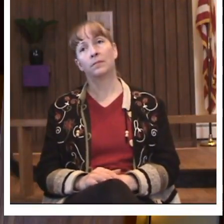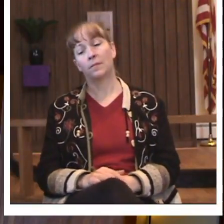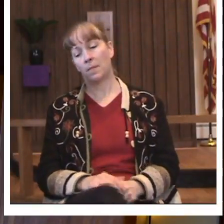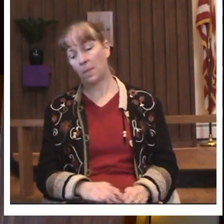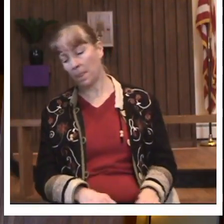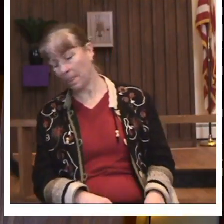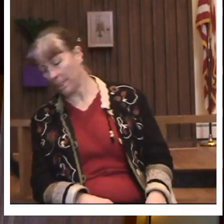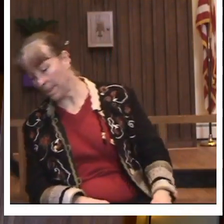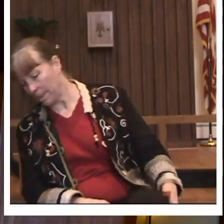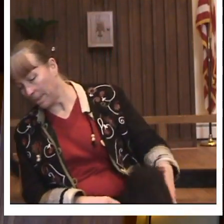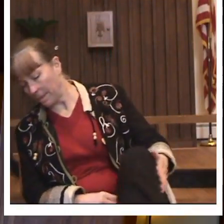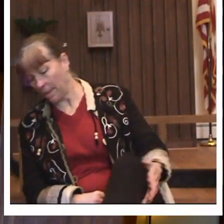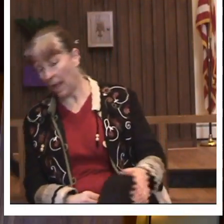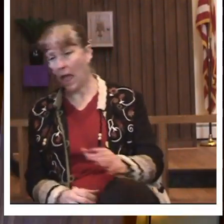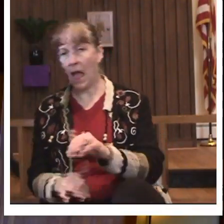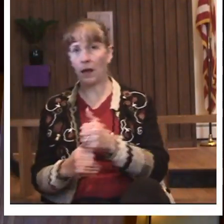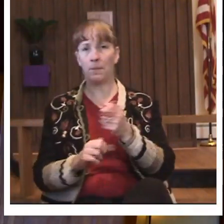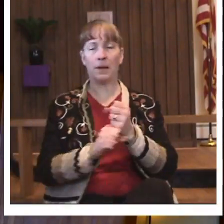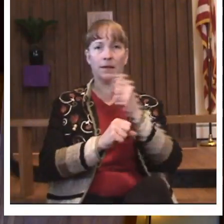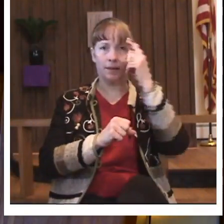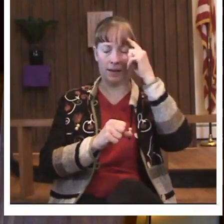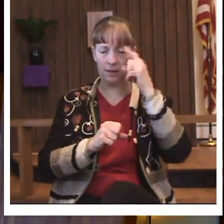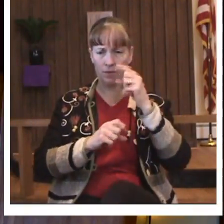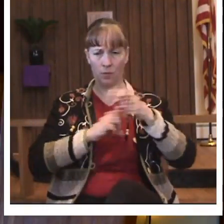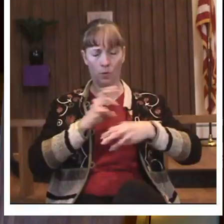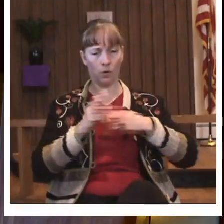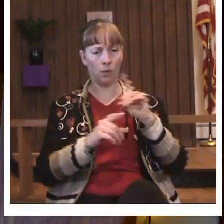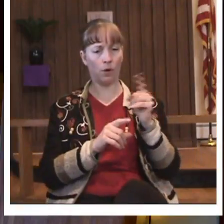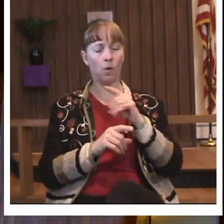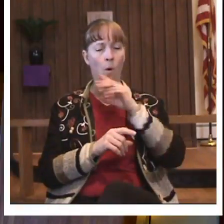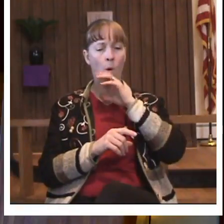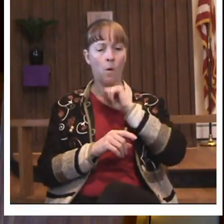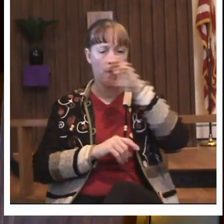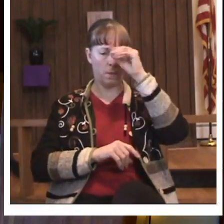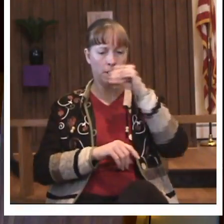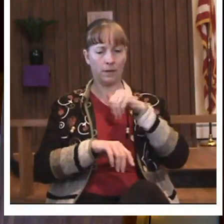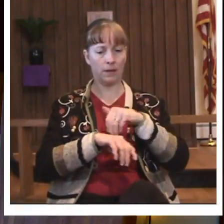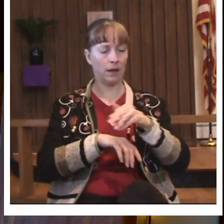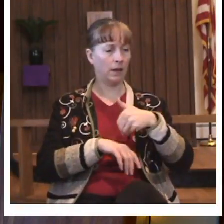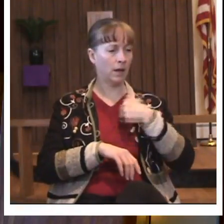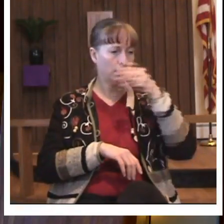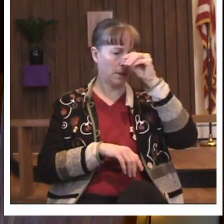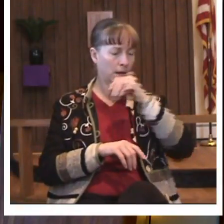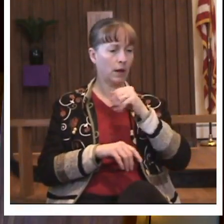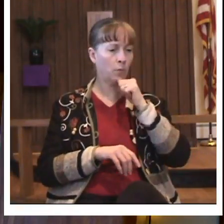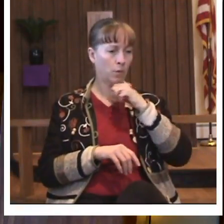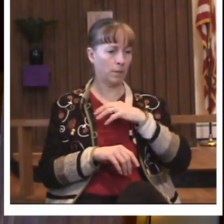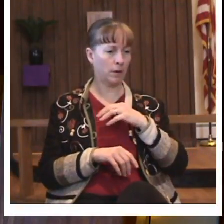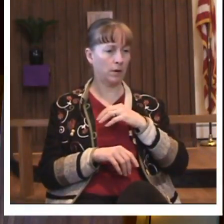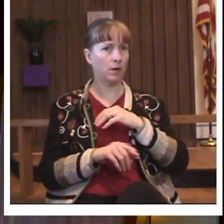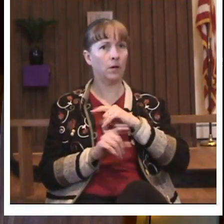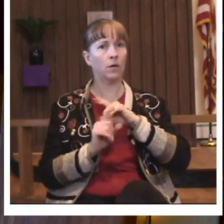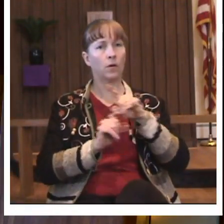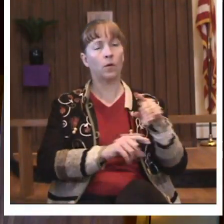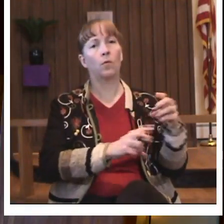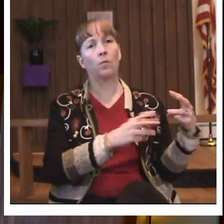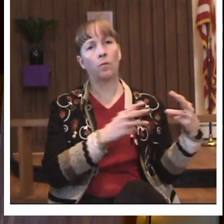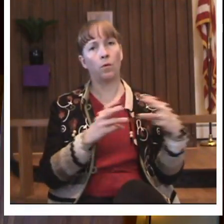How do I make sense of a world where old men send young men and women to